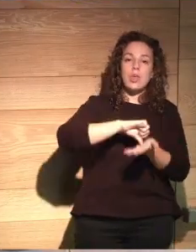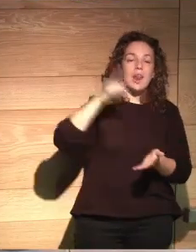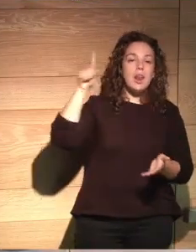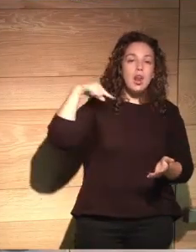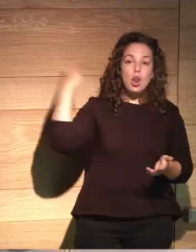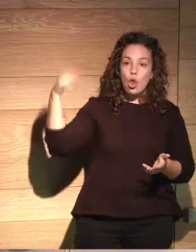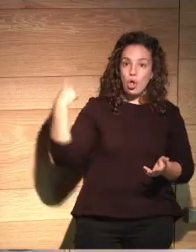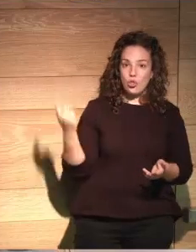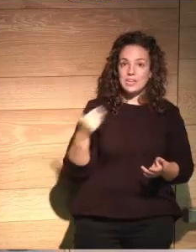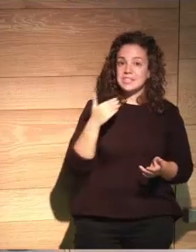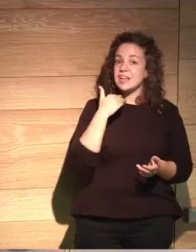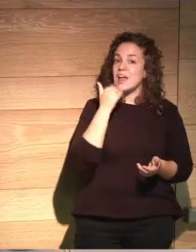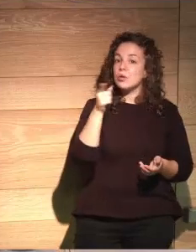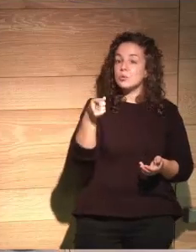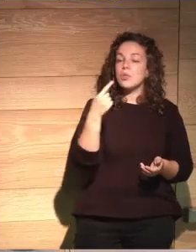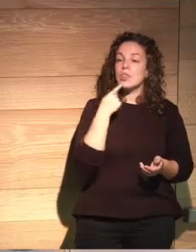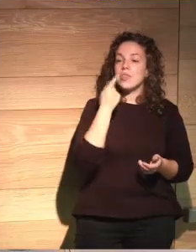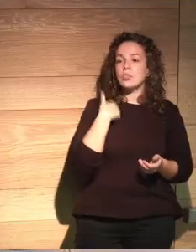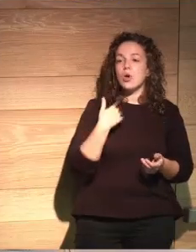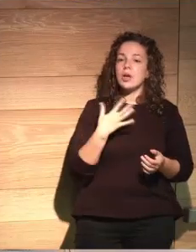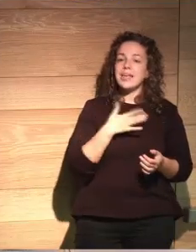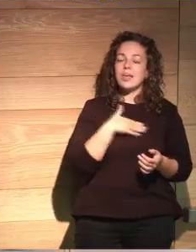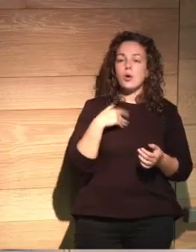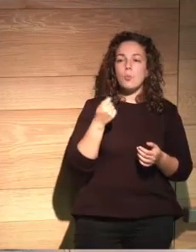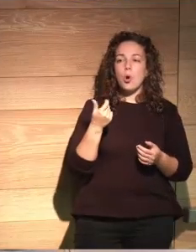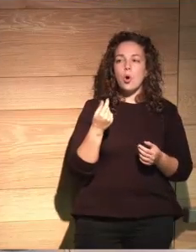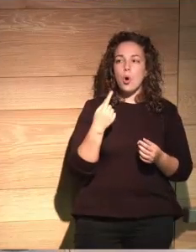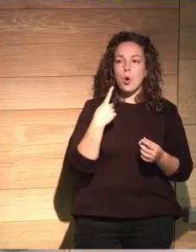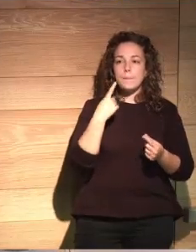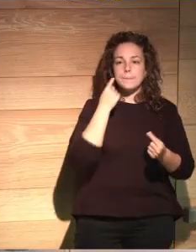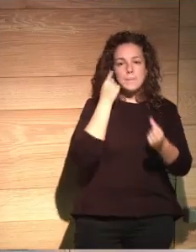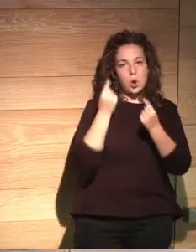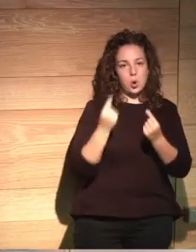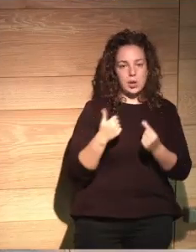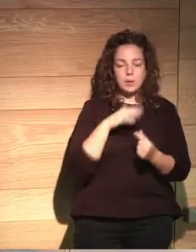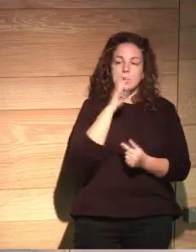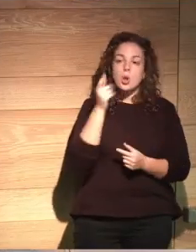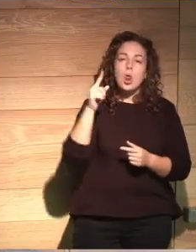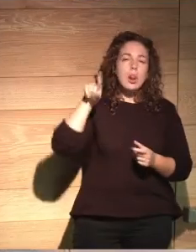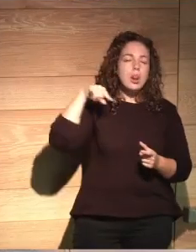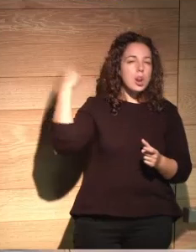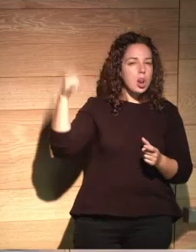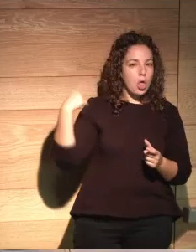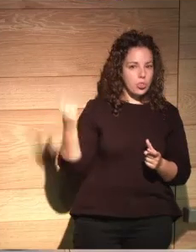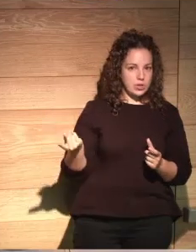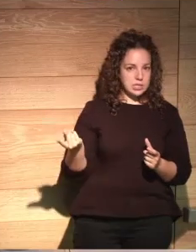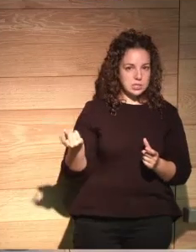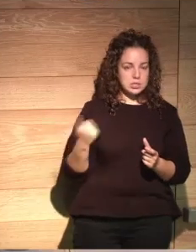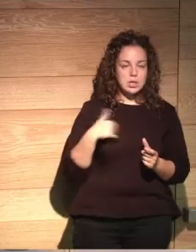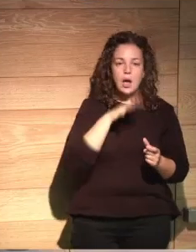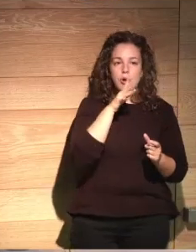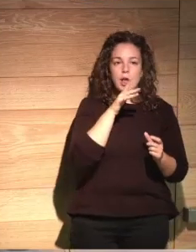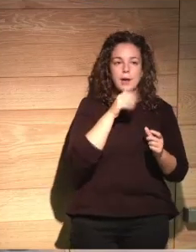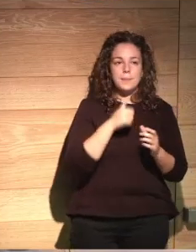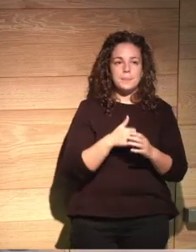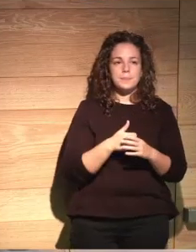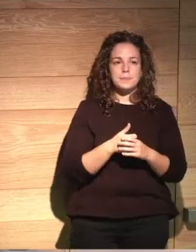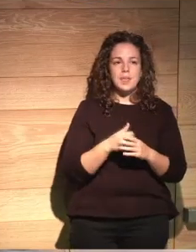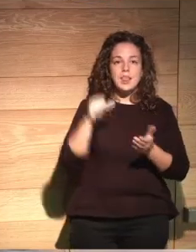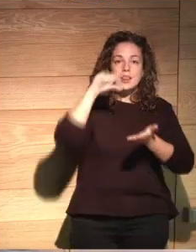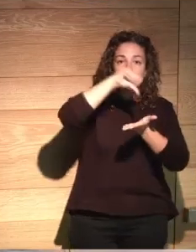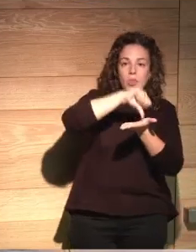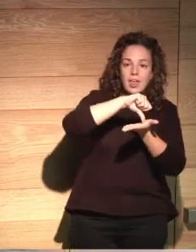In London, something that you mentioned that I wanted to correct or nuance a little bit. In London, Greater